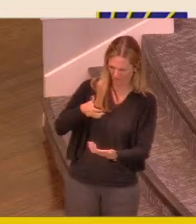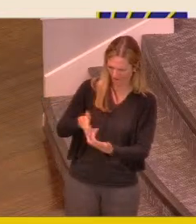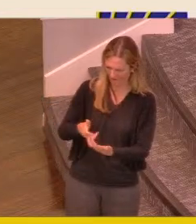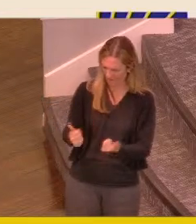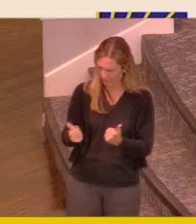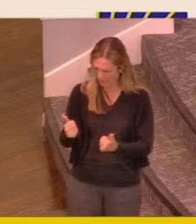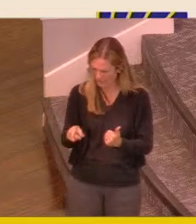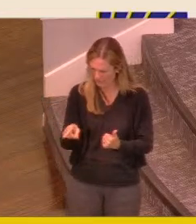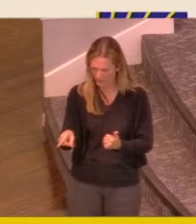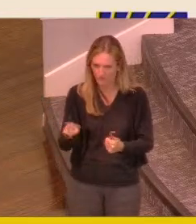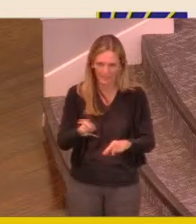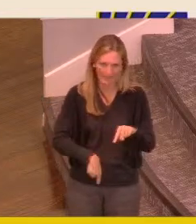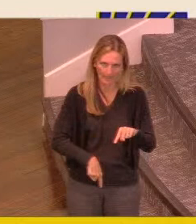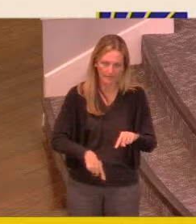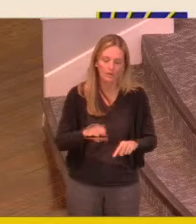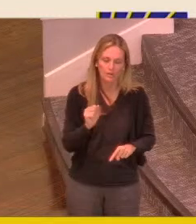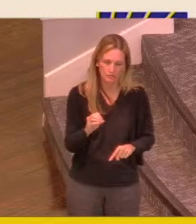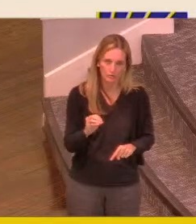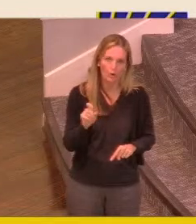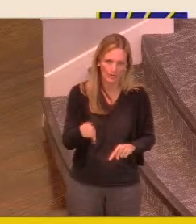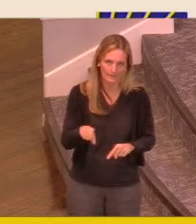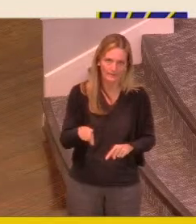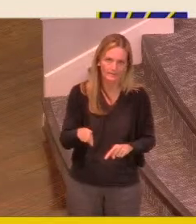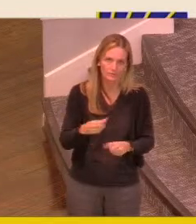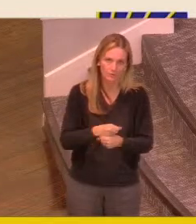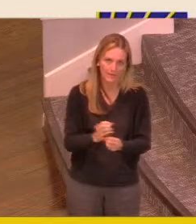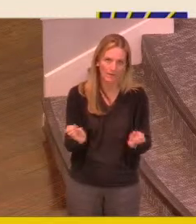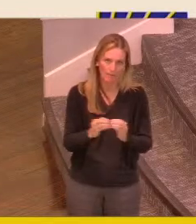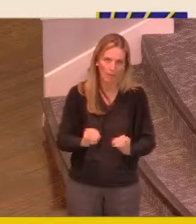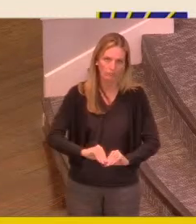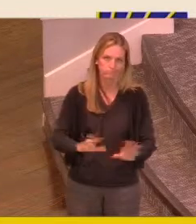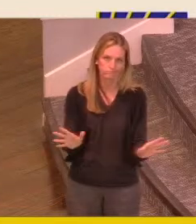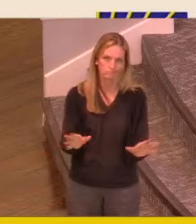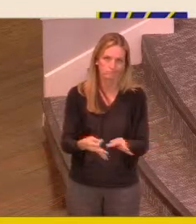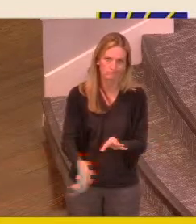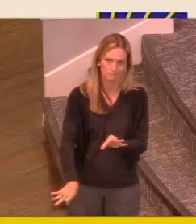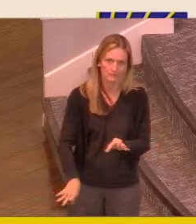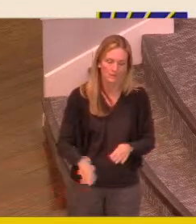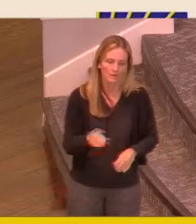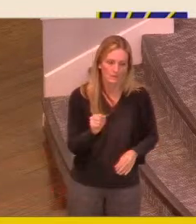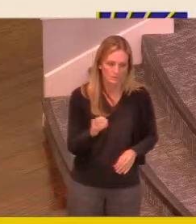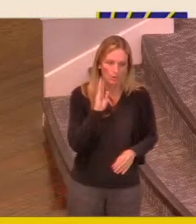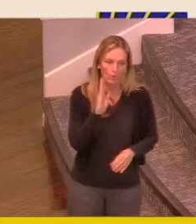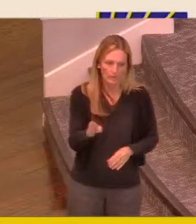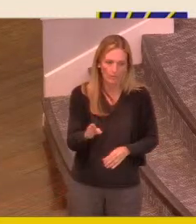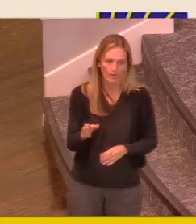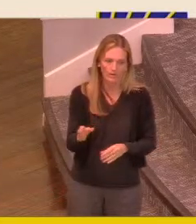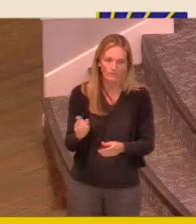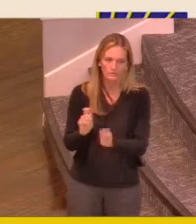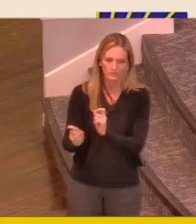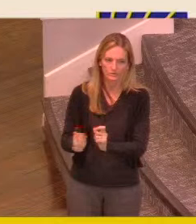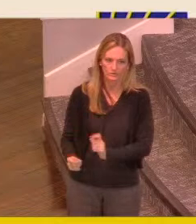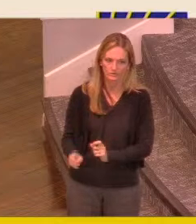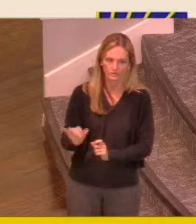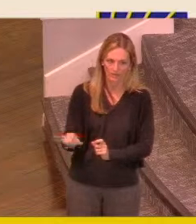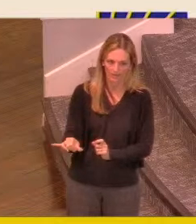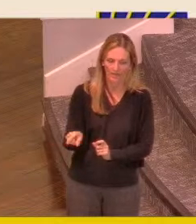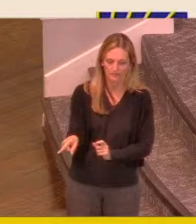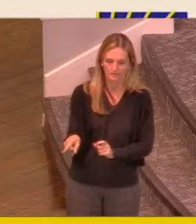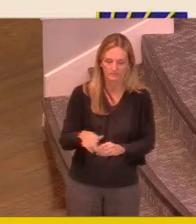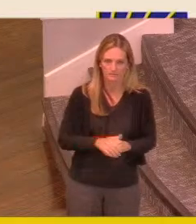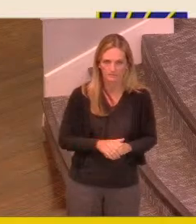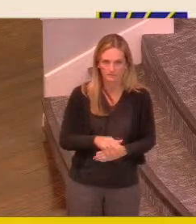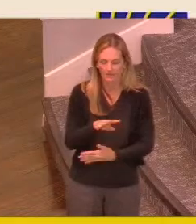based on their current years of experience. So we're working on reformatting those schedules so